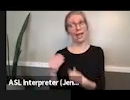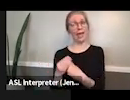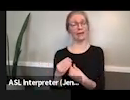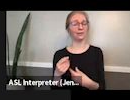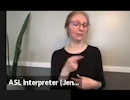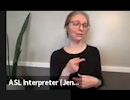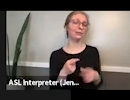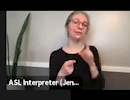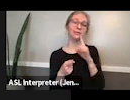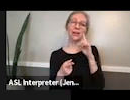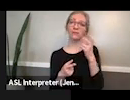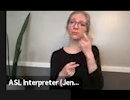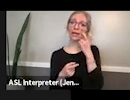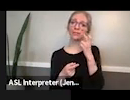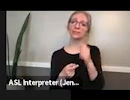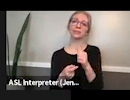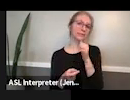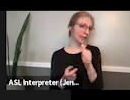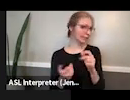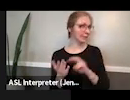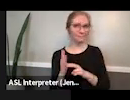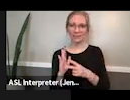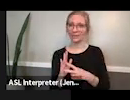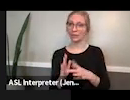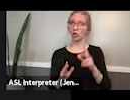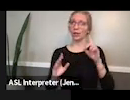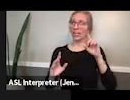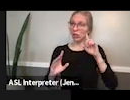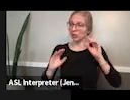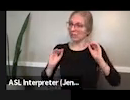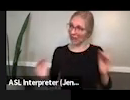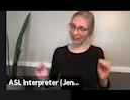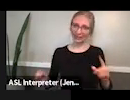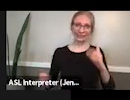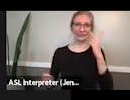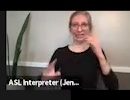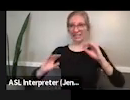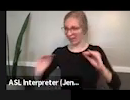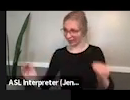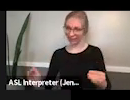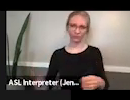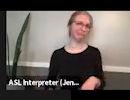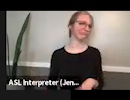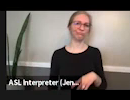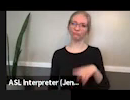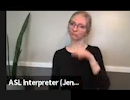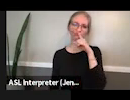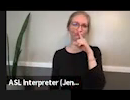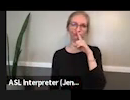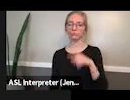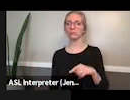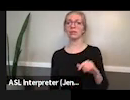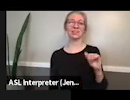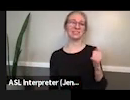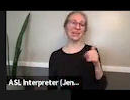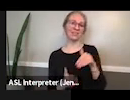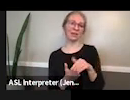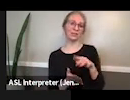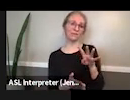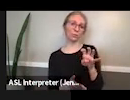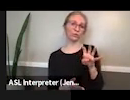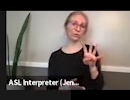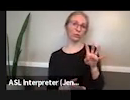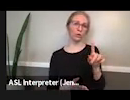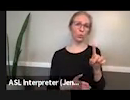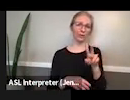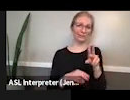Deafblindness does not mean hear nothing, see nothing. It does not mean that. Of the 10,441 kids